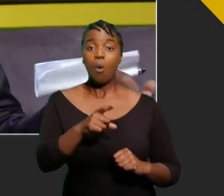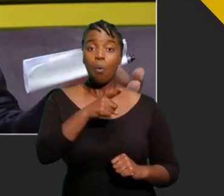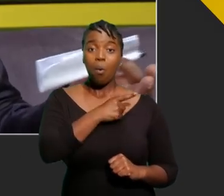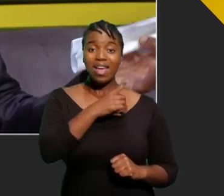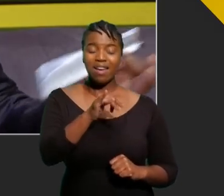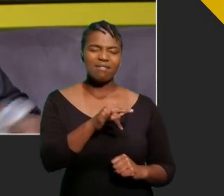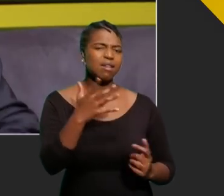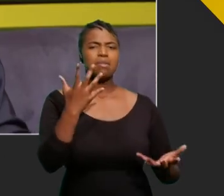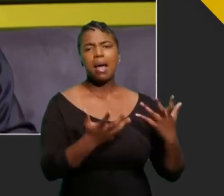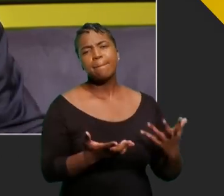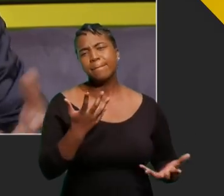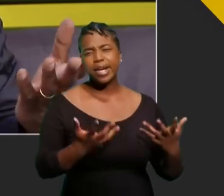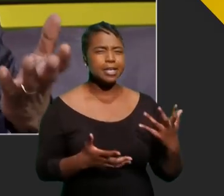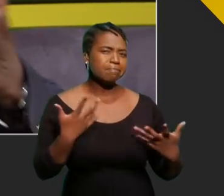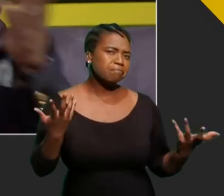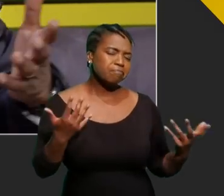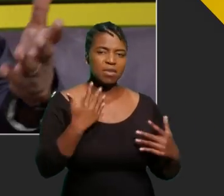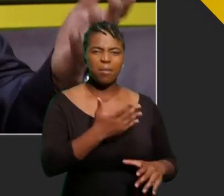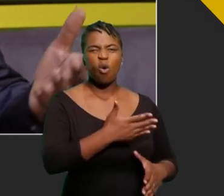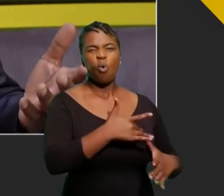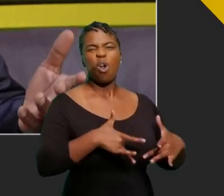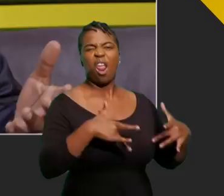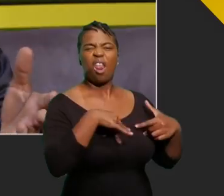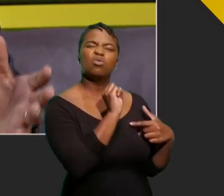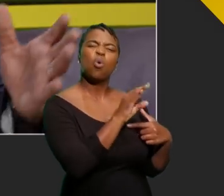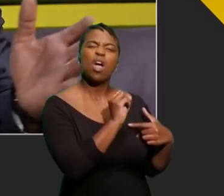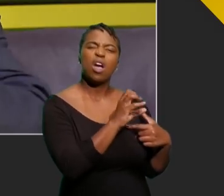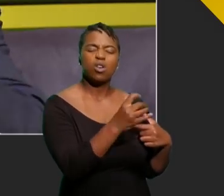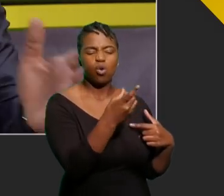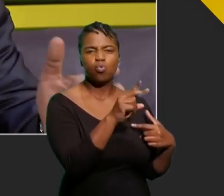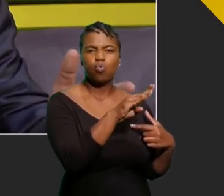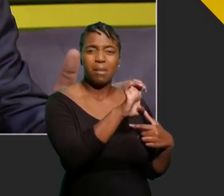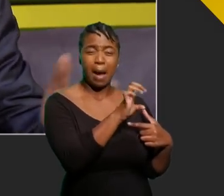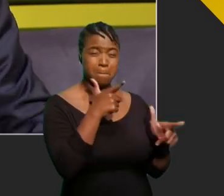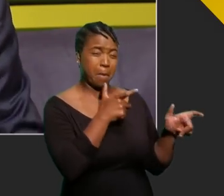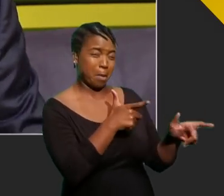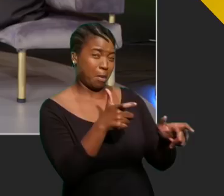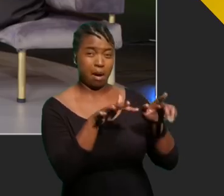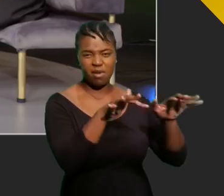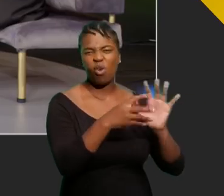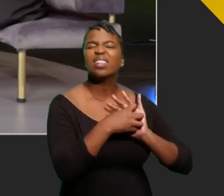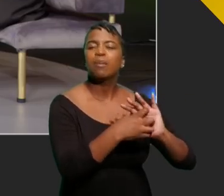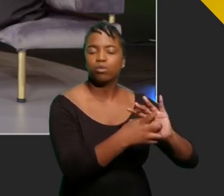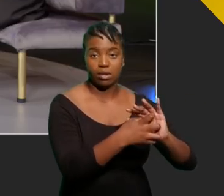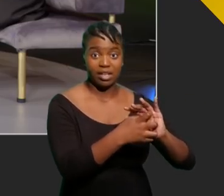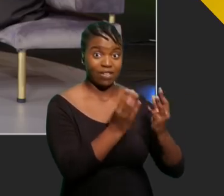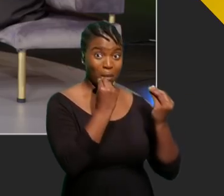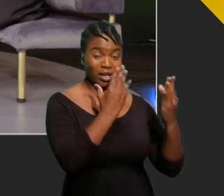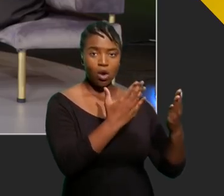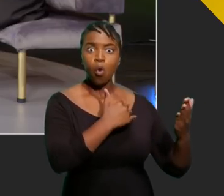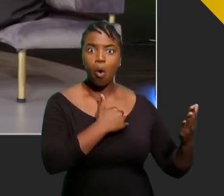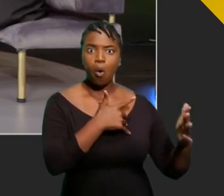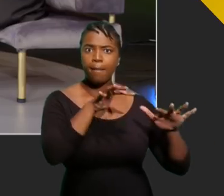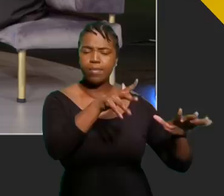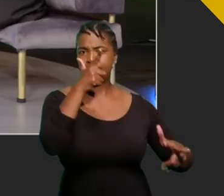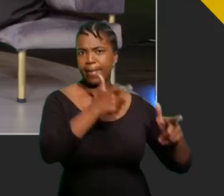we're going to, let's say, Ushala et dube so it, right? Sure. Good to Chulavant to love. Utata learn information, you go to Chulavant